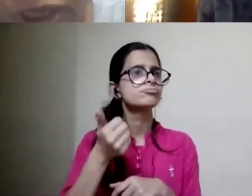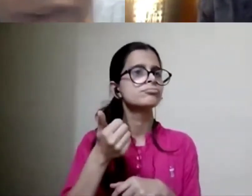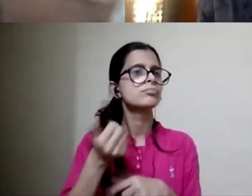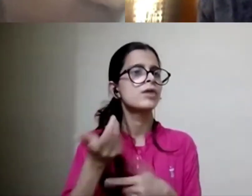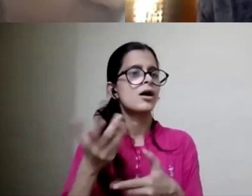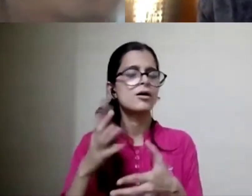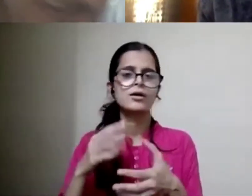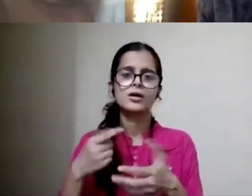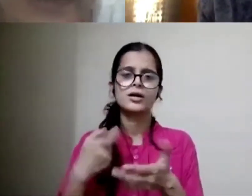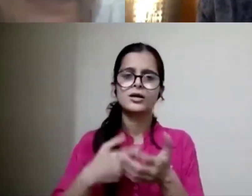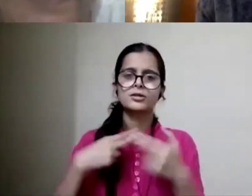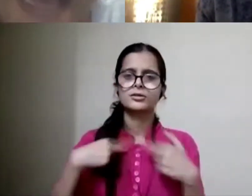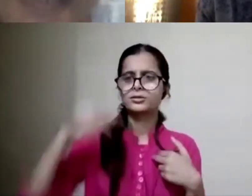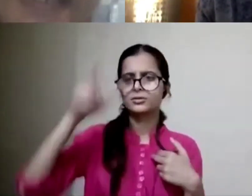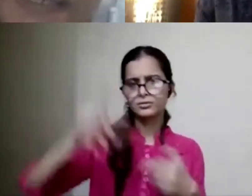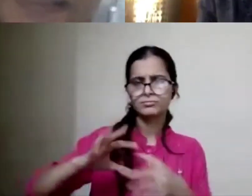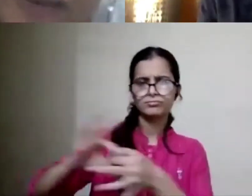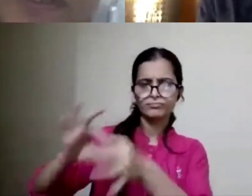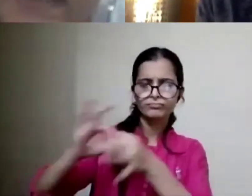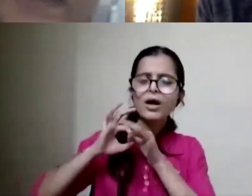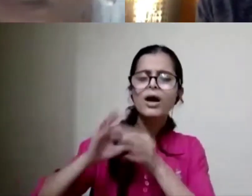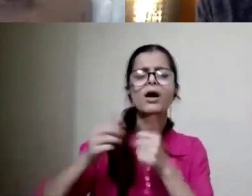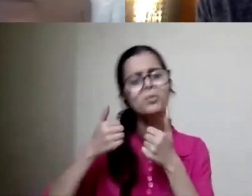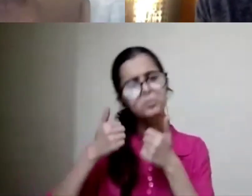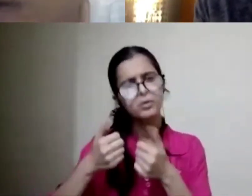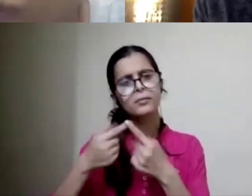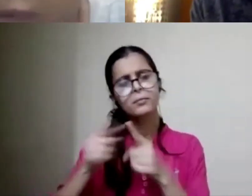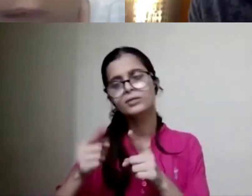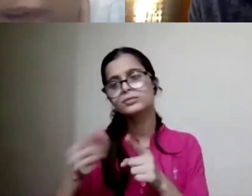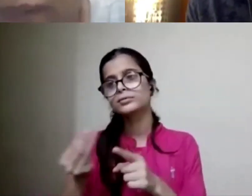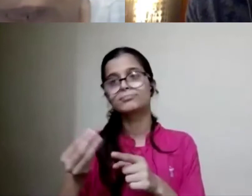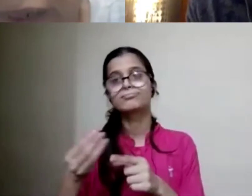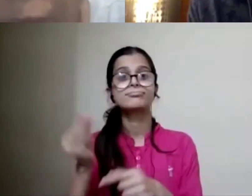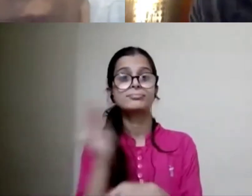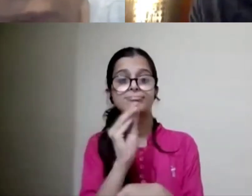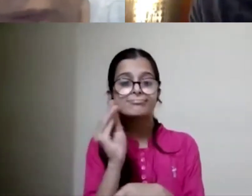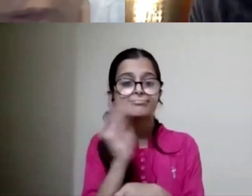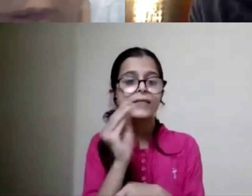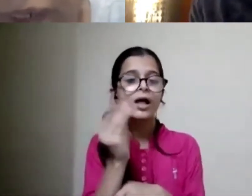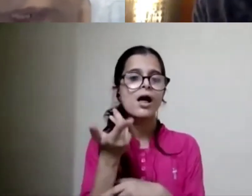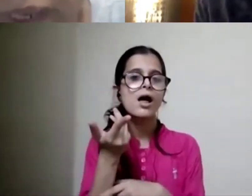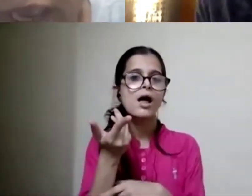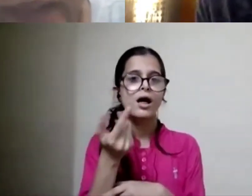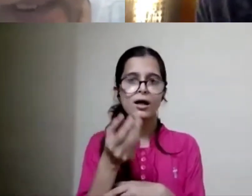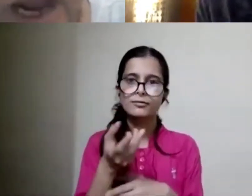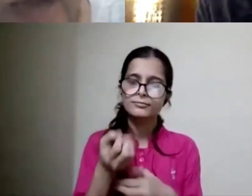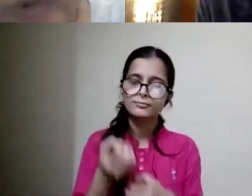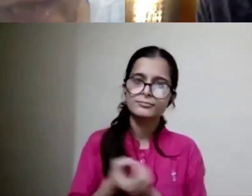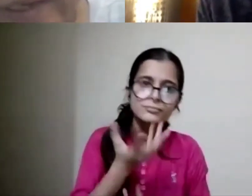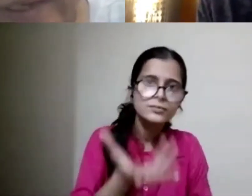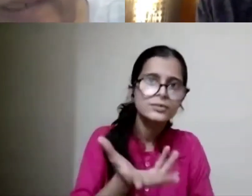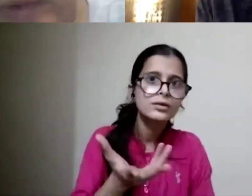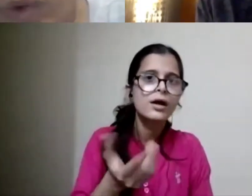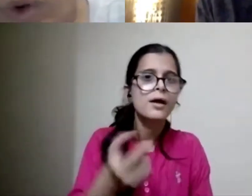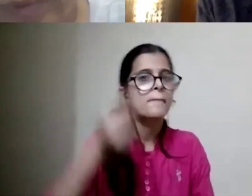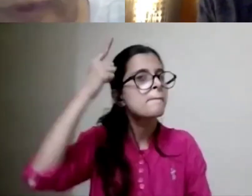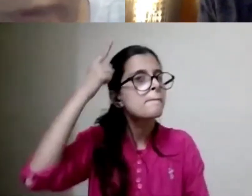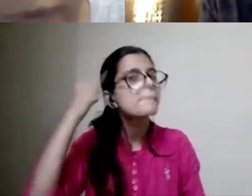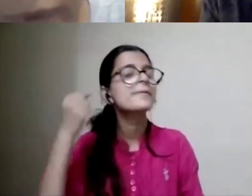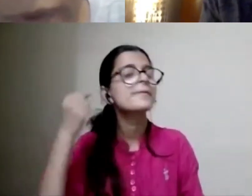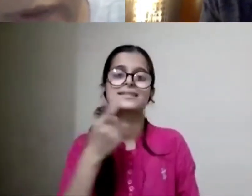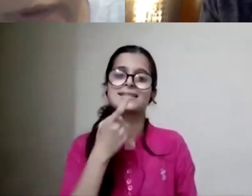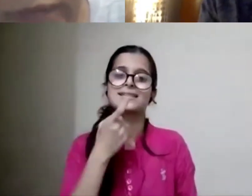to judges is that at least their reasoning comes out in black and white. And they are to that extent